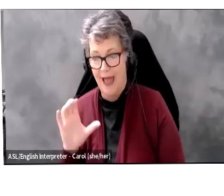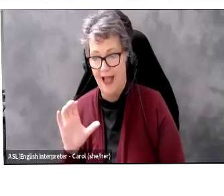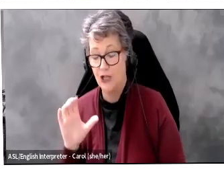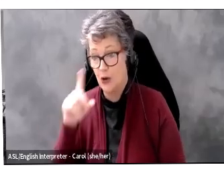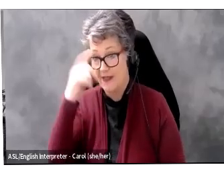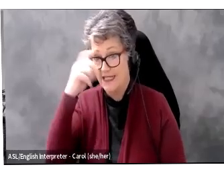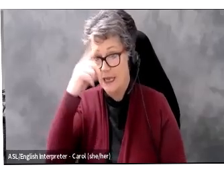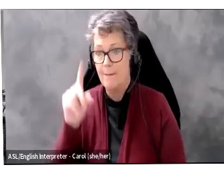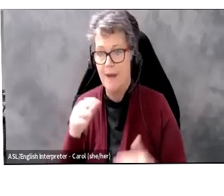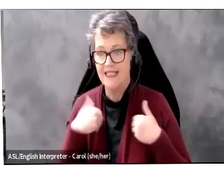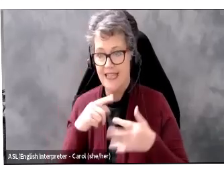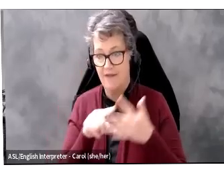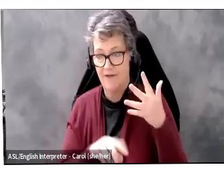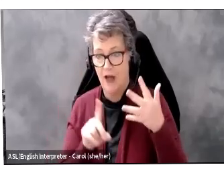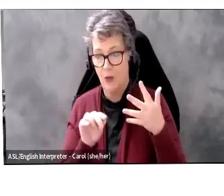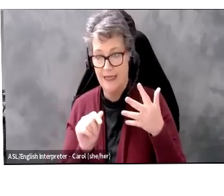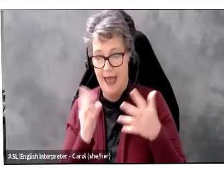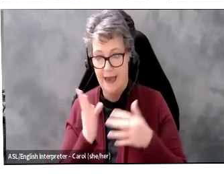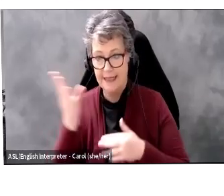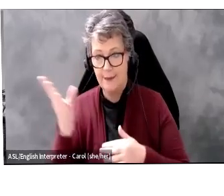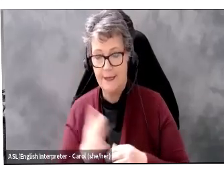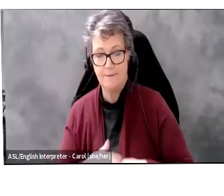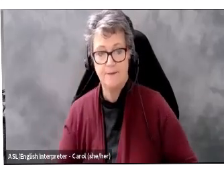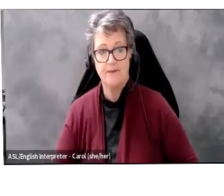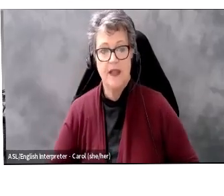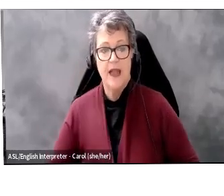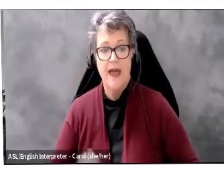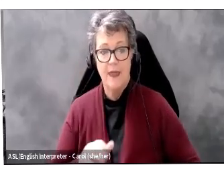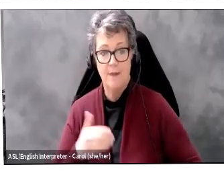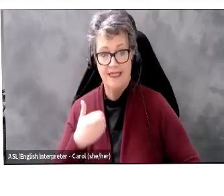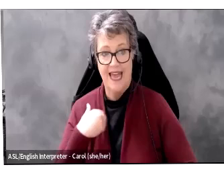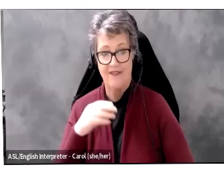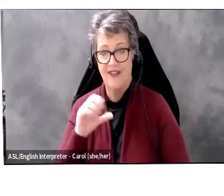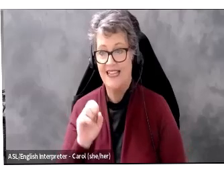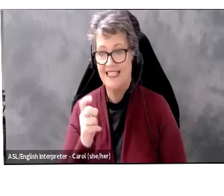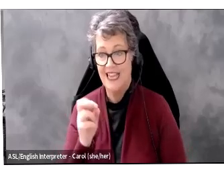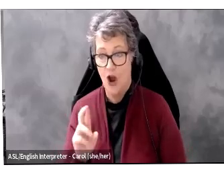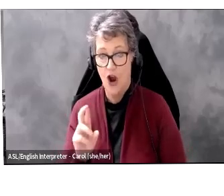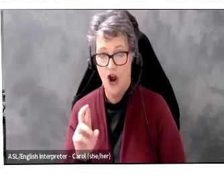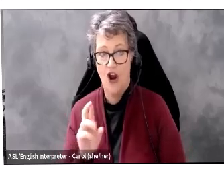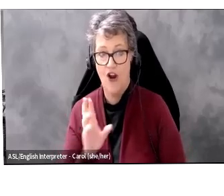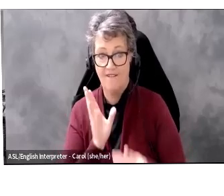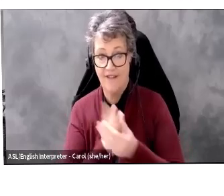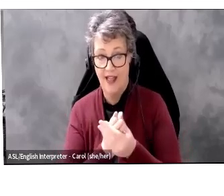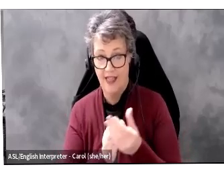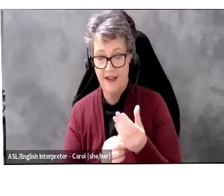they must have the following data submitted. They must have that SCNR file,